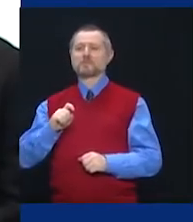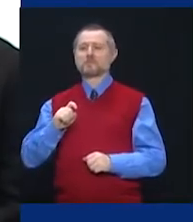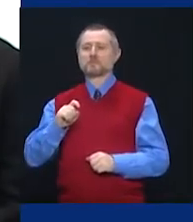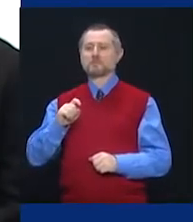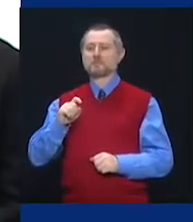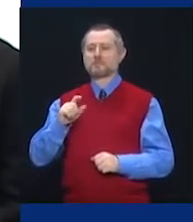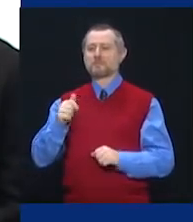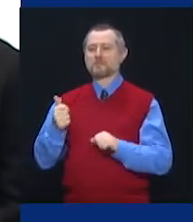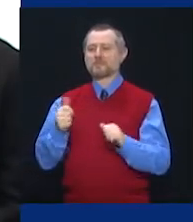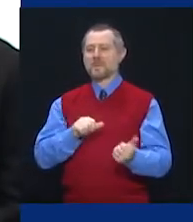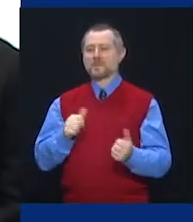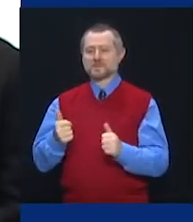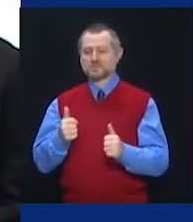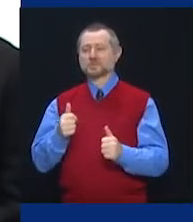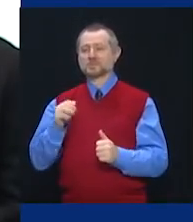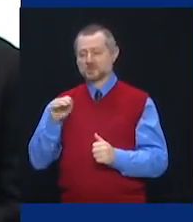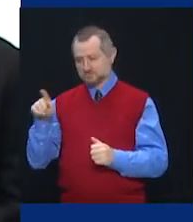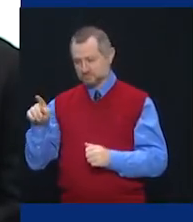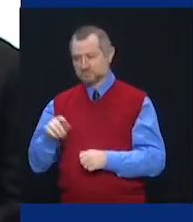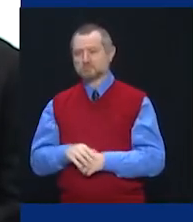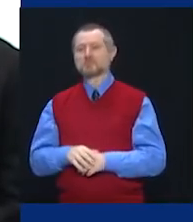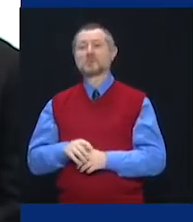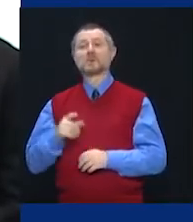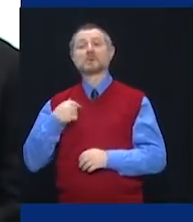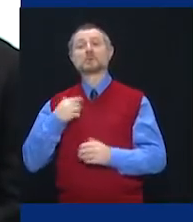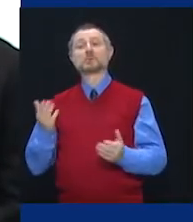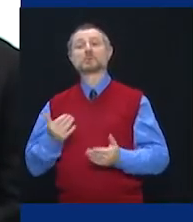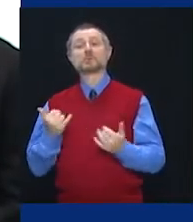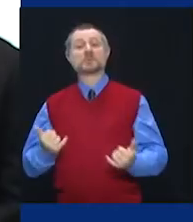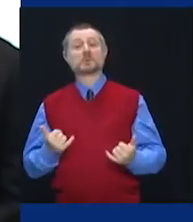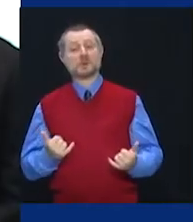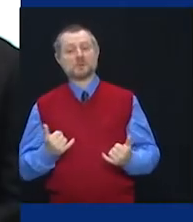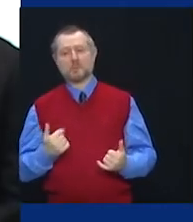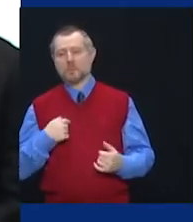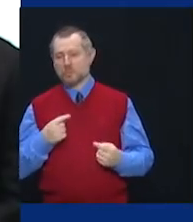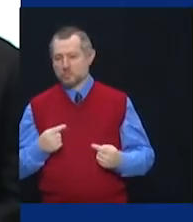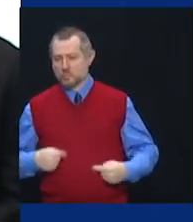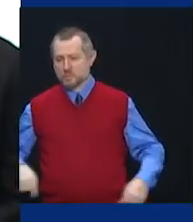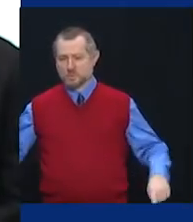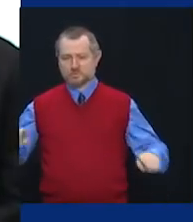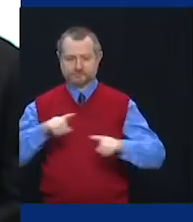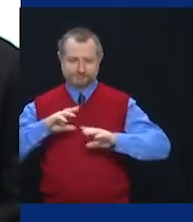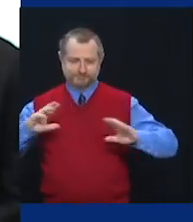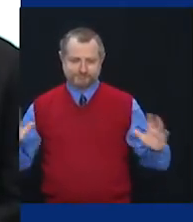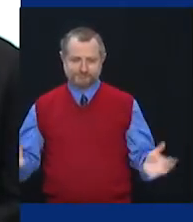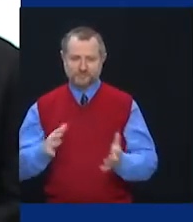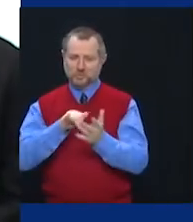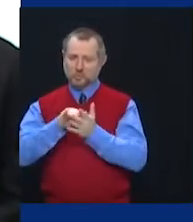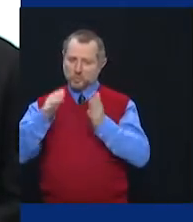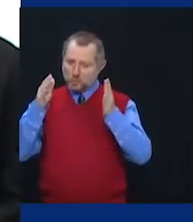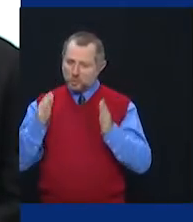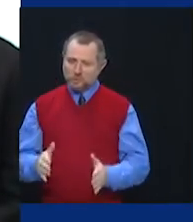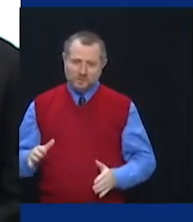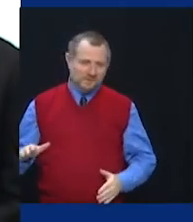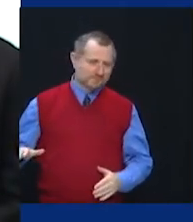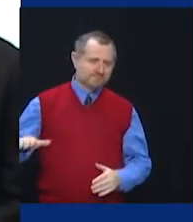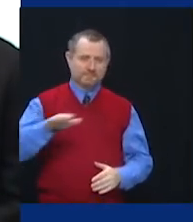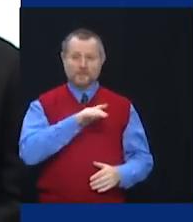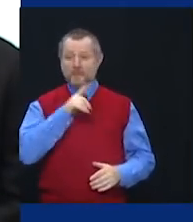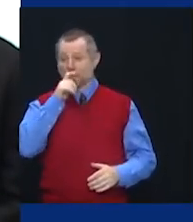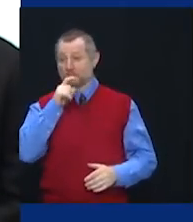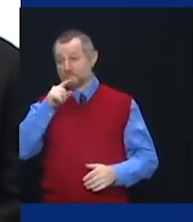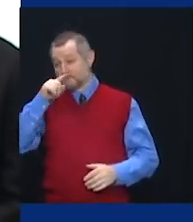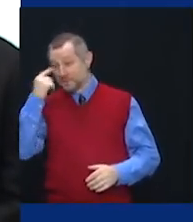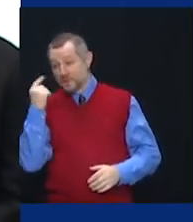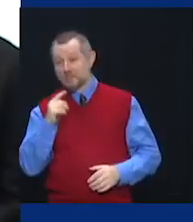today united to encourage New Yorkers, especially those who are part of the Black and